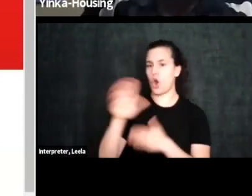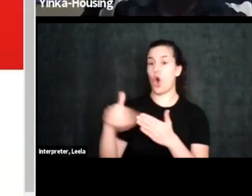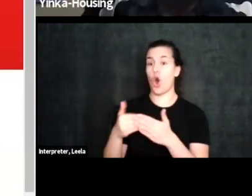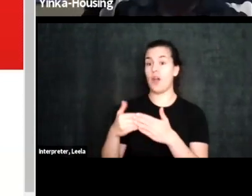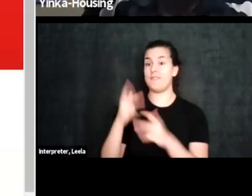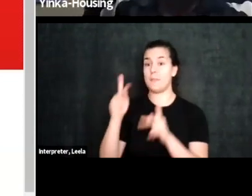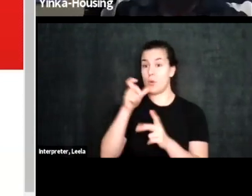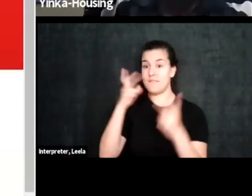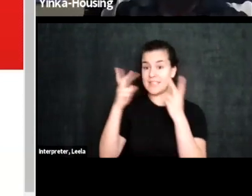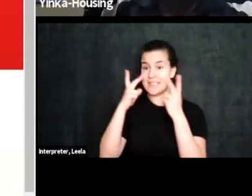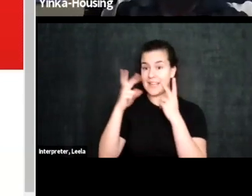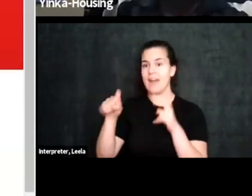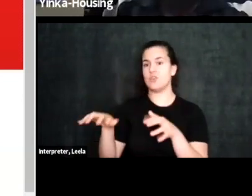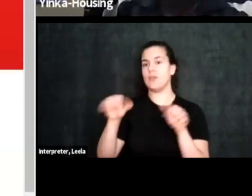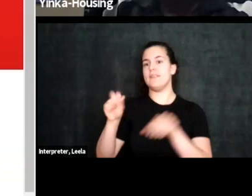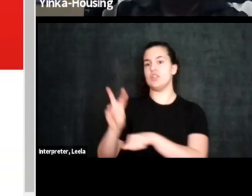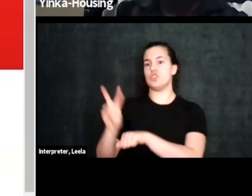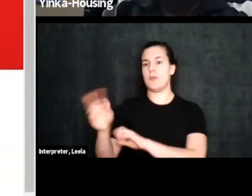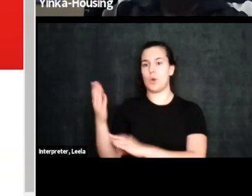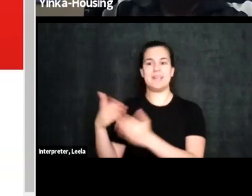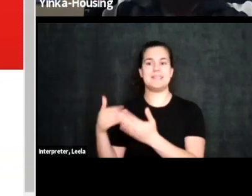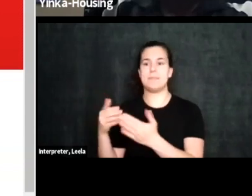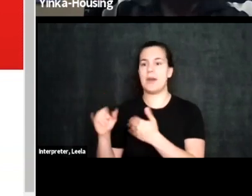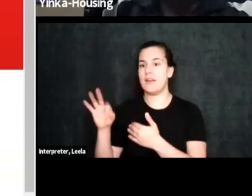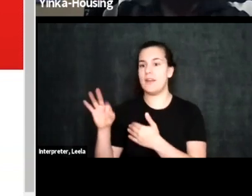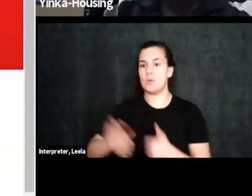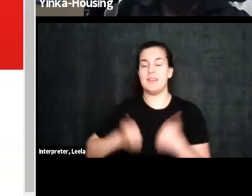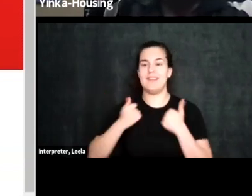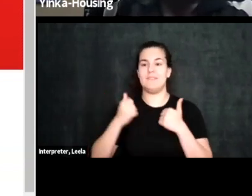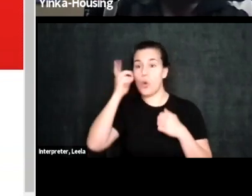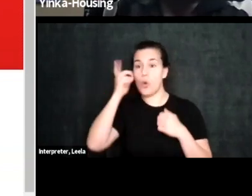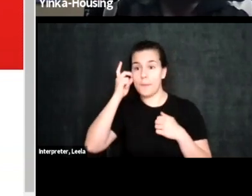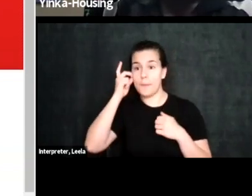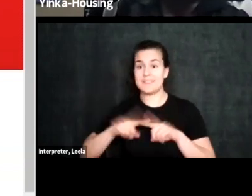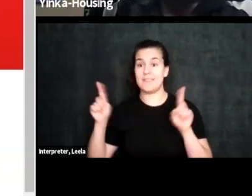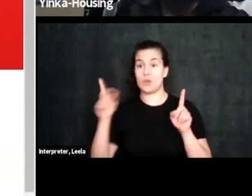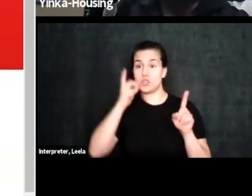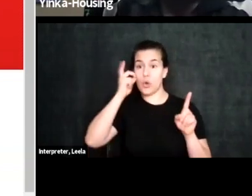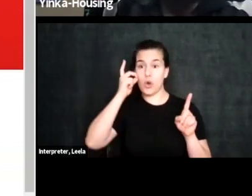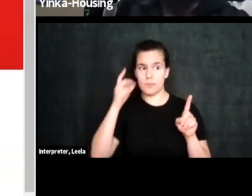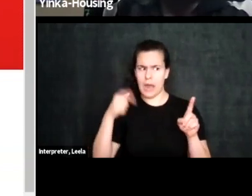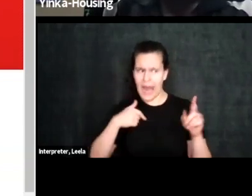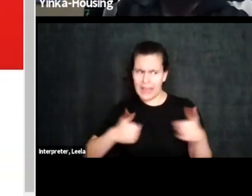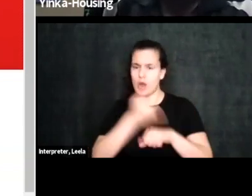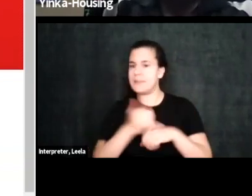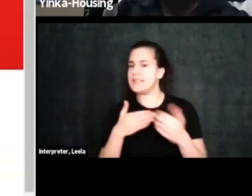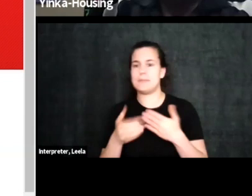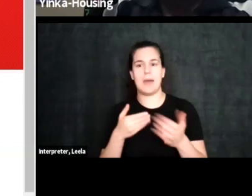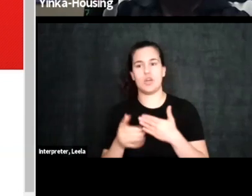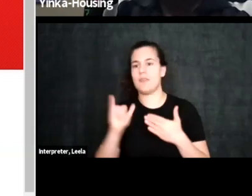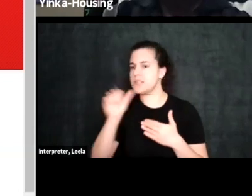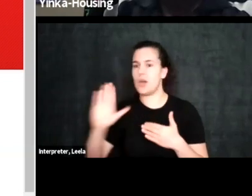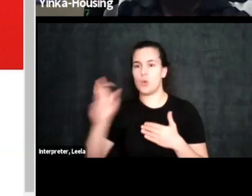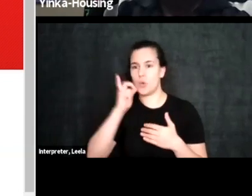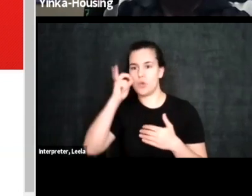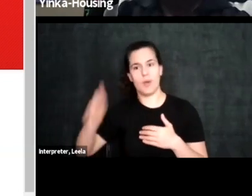2 a.m. Even if you live on campus in a different hall, you must be gone. And then right here on the left-hand side on my screen, I'm clicking on